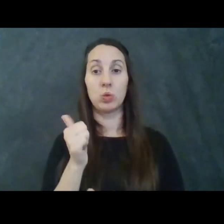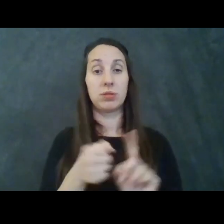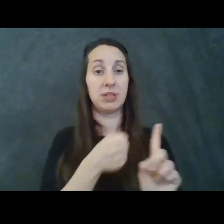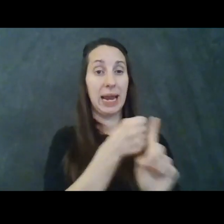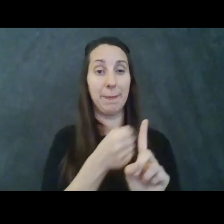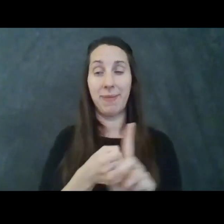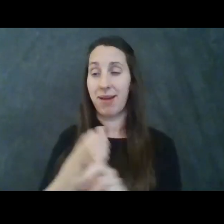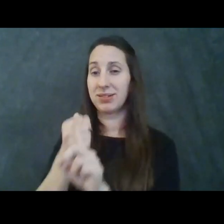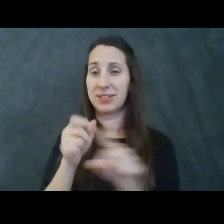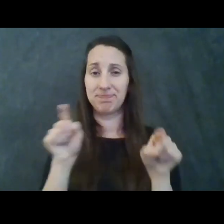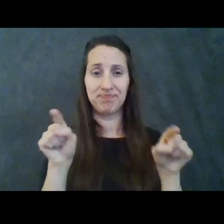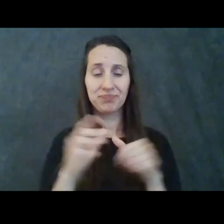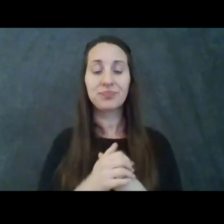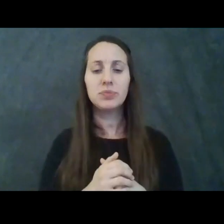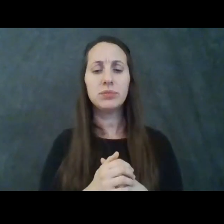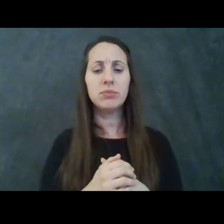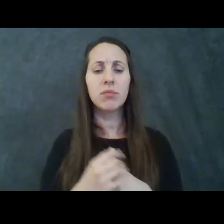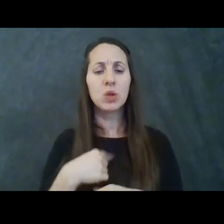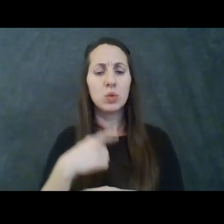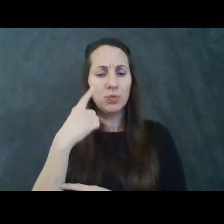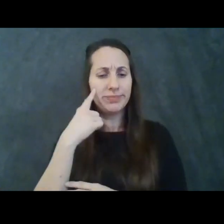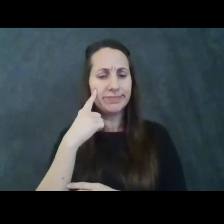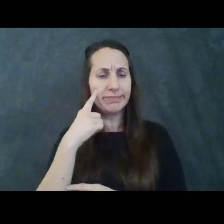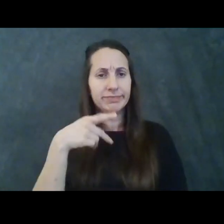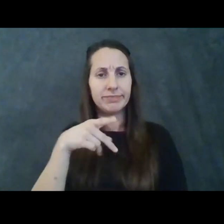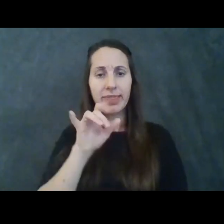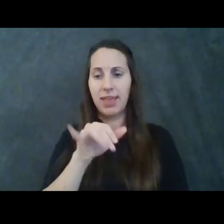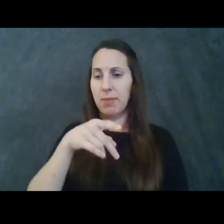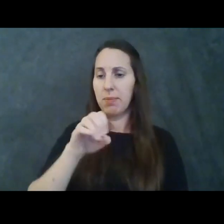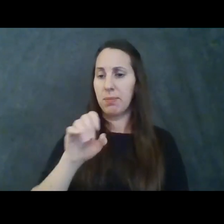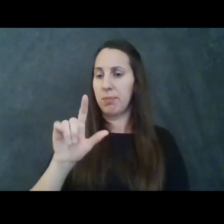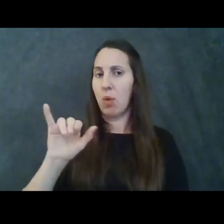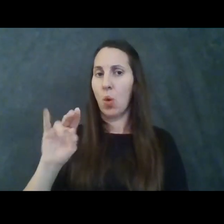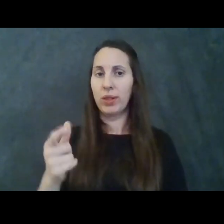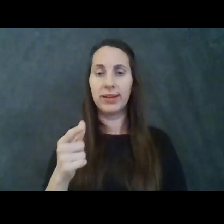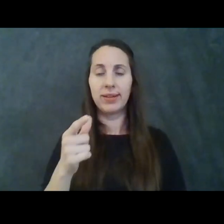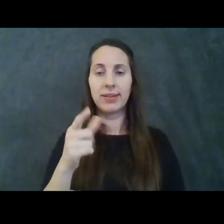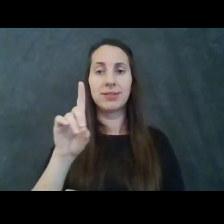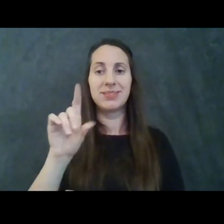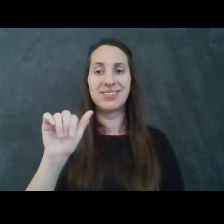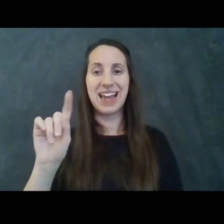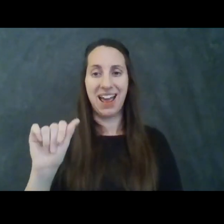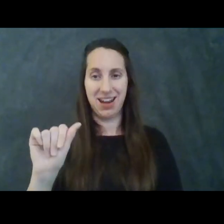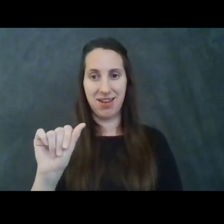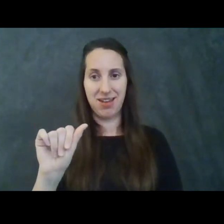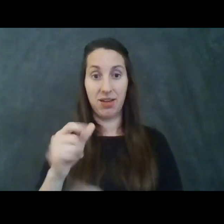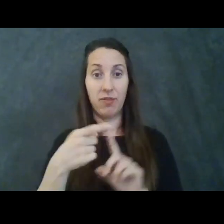this polling data that we've gotten both from Celinda and Stan really gives us